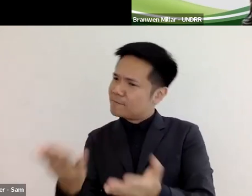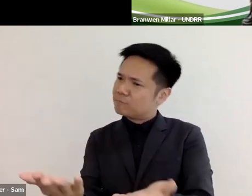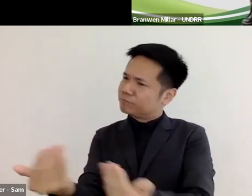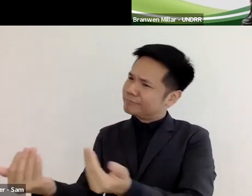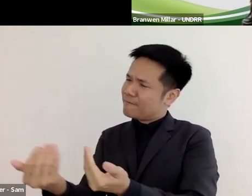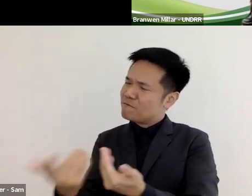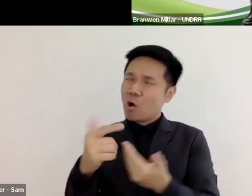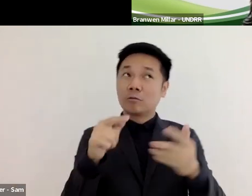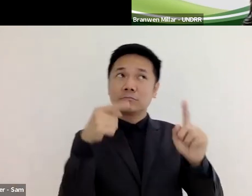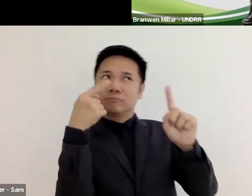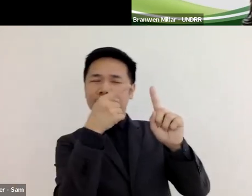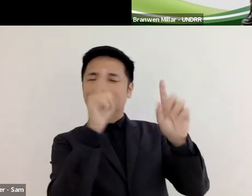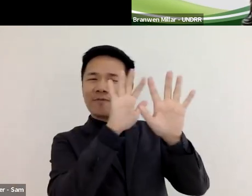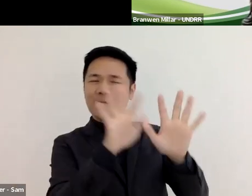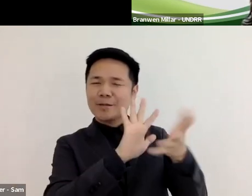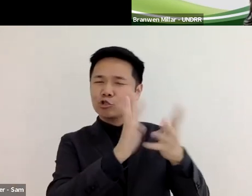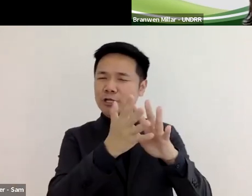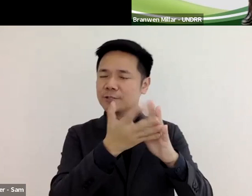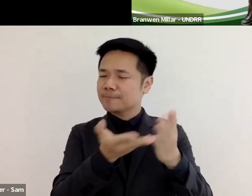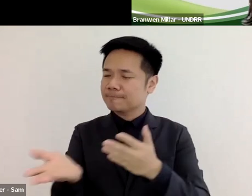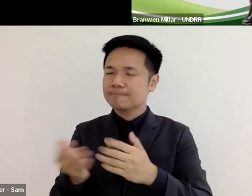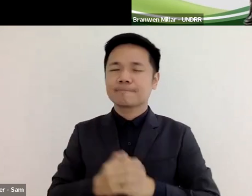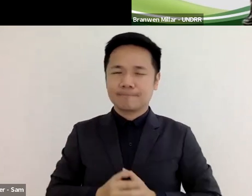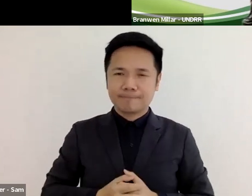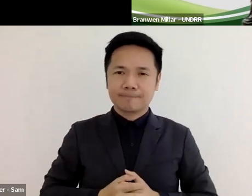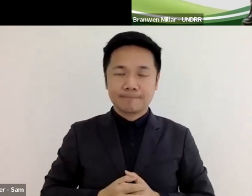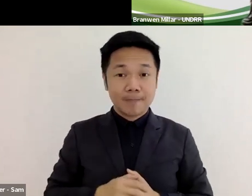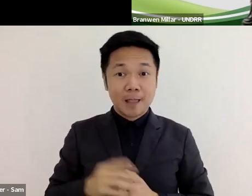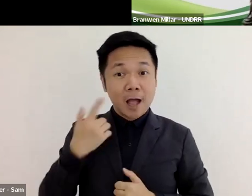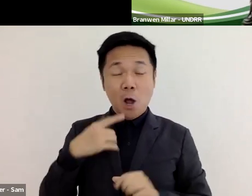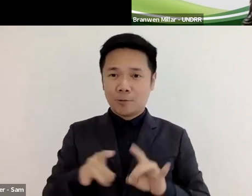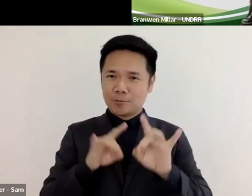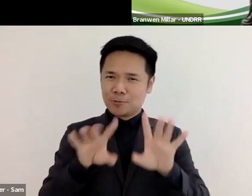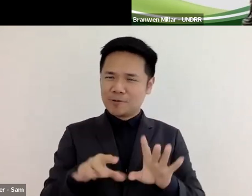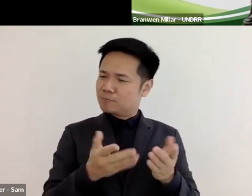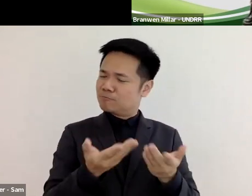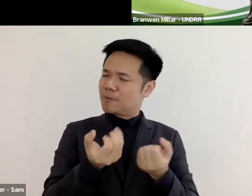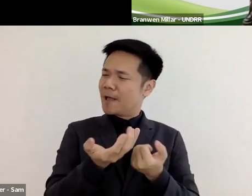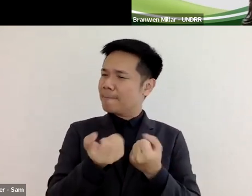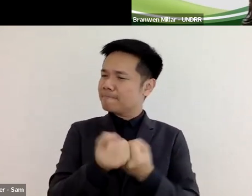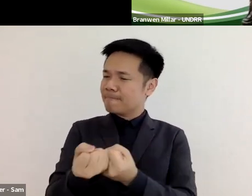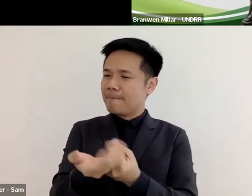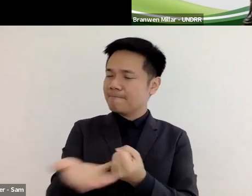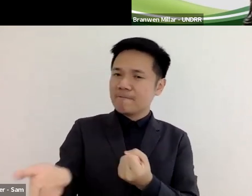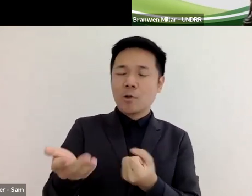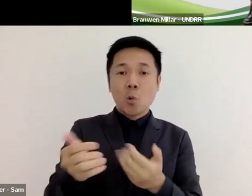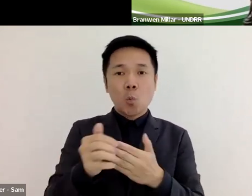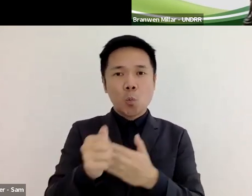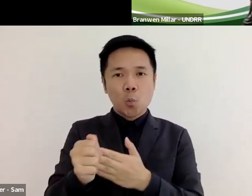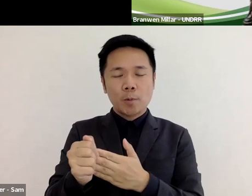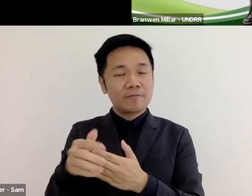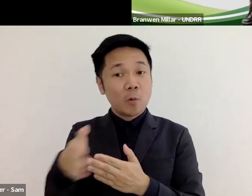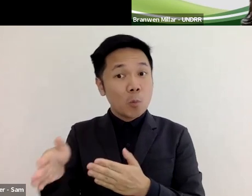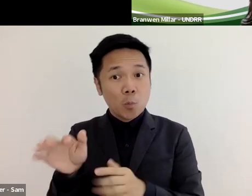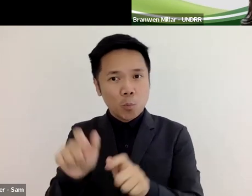a key priority for them. Australia also supports women's leadership across the region. We have committed $50